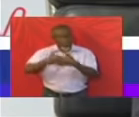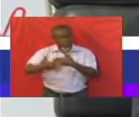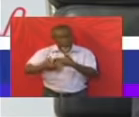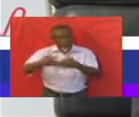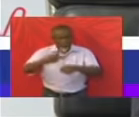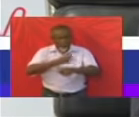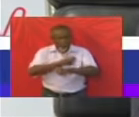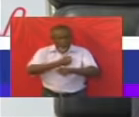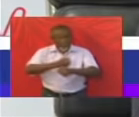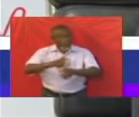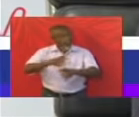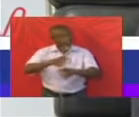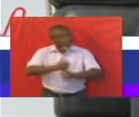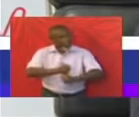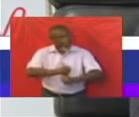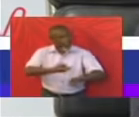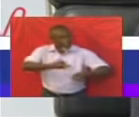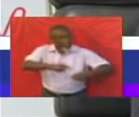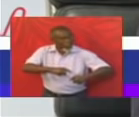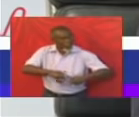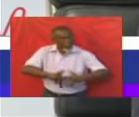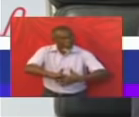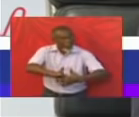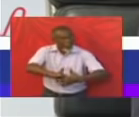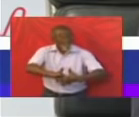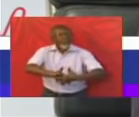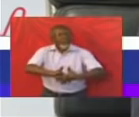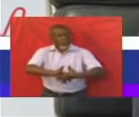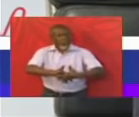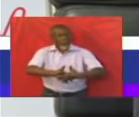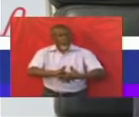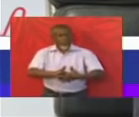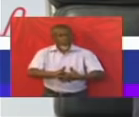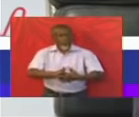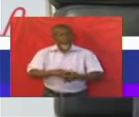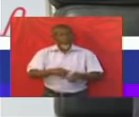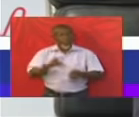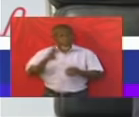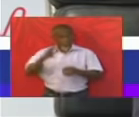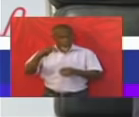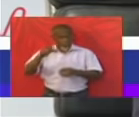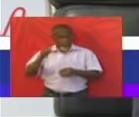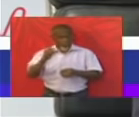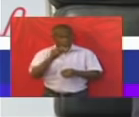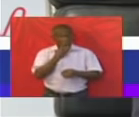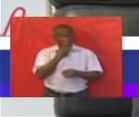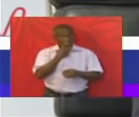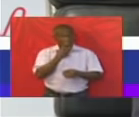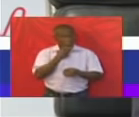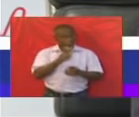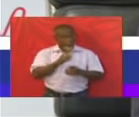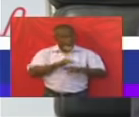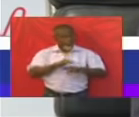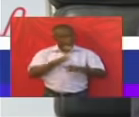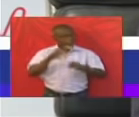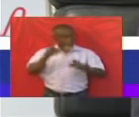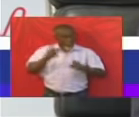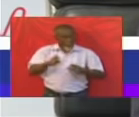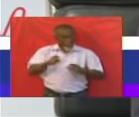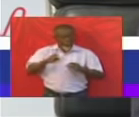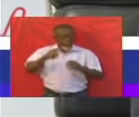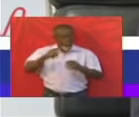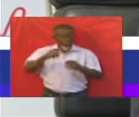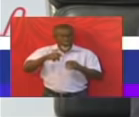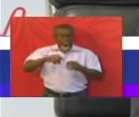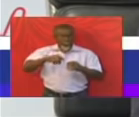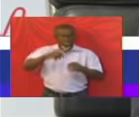of vaccine. So the World Health Organization clearly says that there's no need to do pregnancy tests. If someone finds